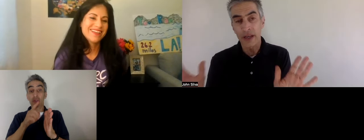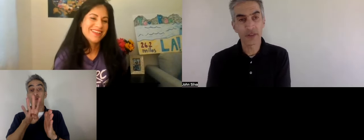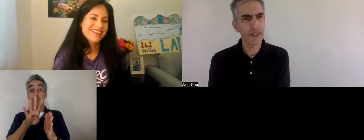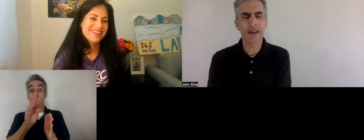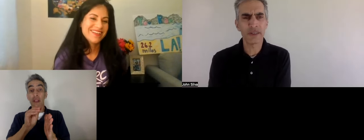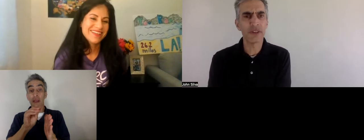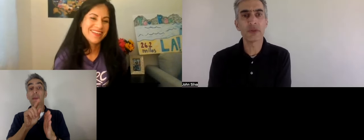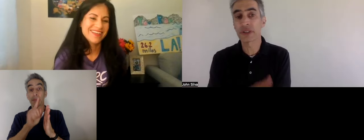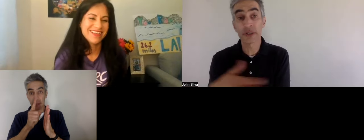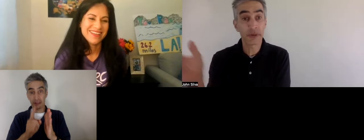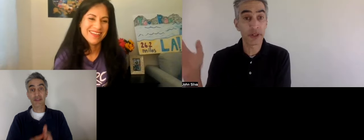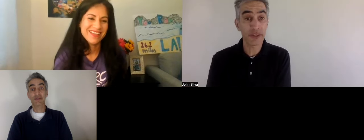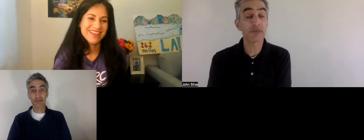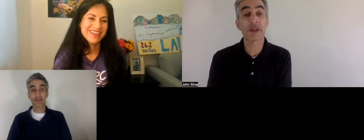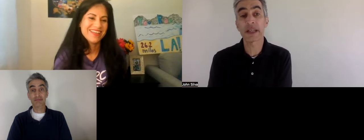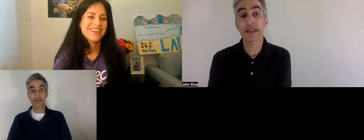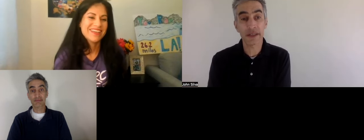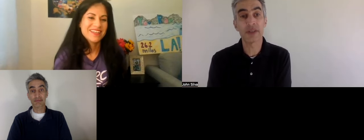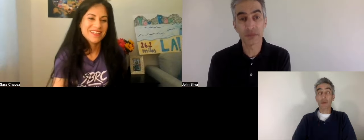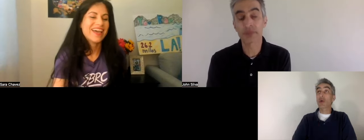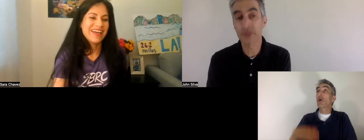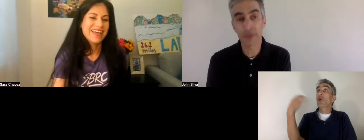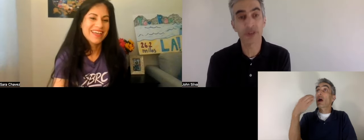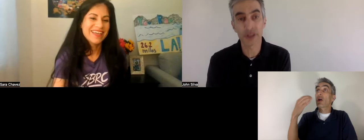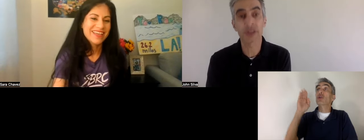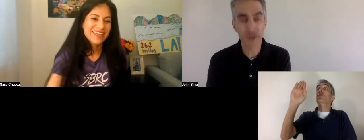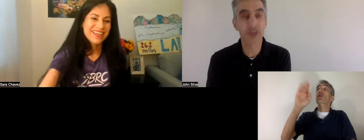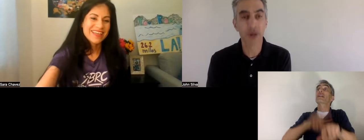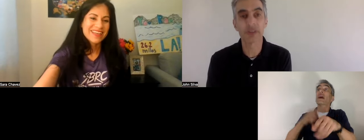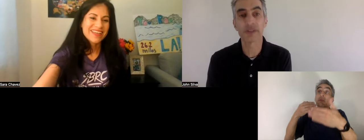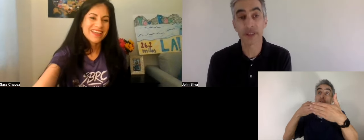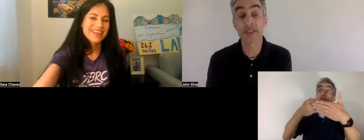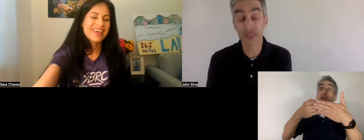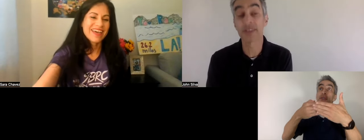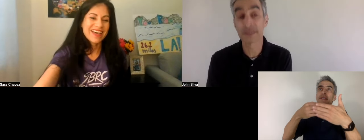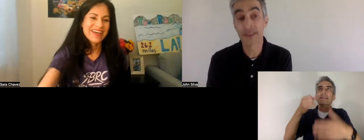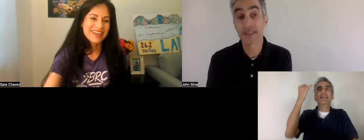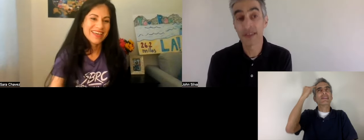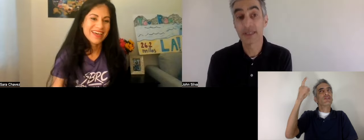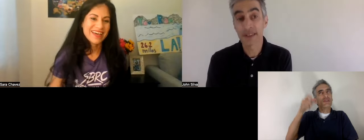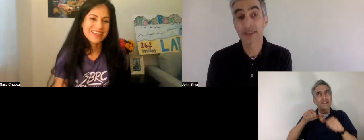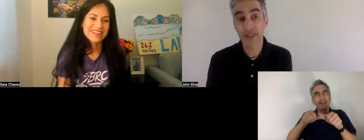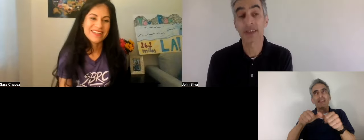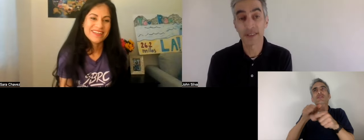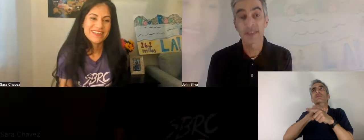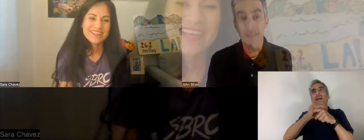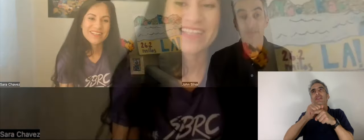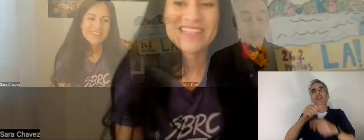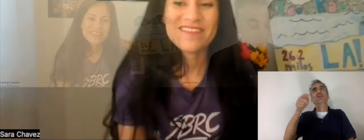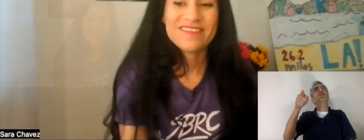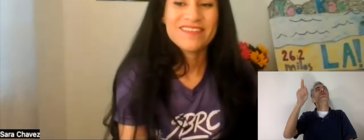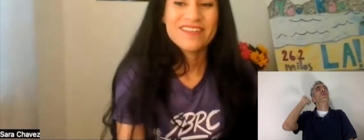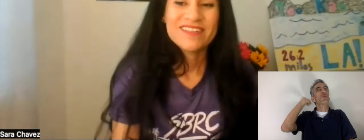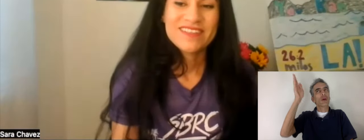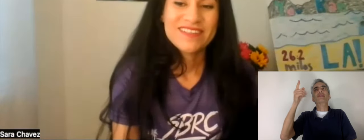Yeah. Oh yeah. So yeah, if you were to do another one, keep training, you could qualify for that. That's good. Yeah. Good.